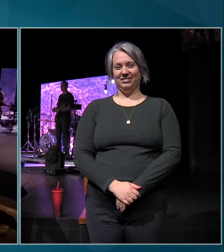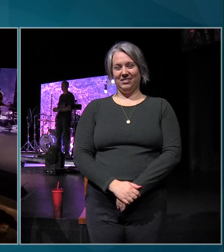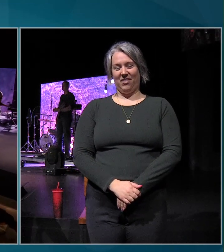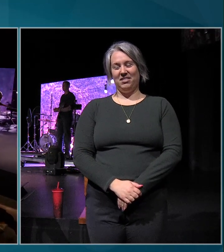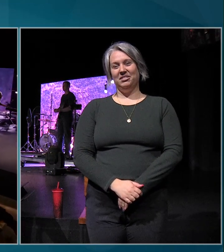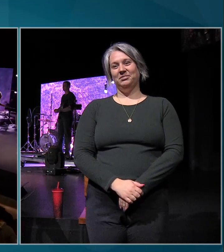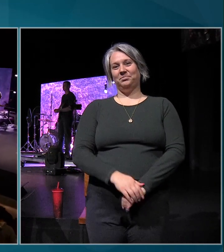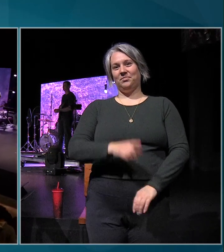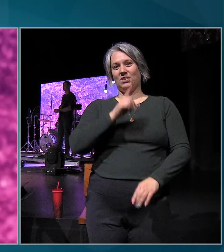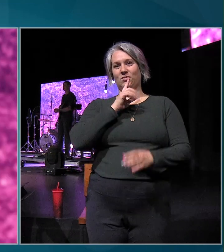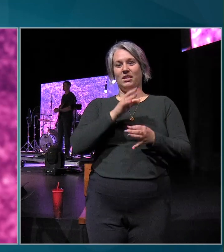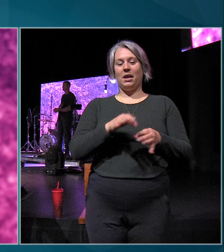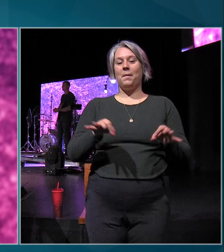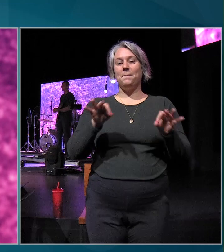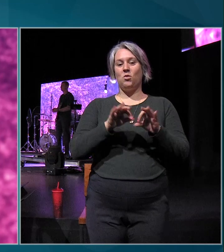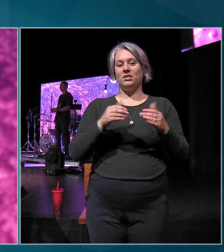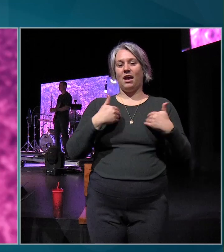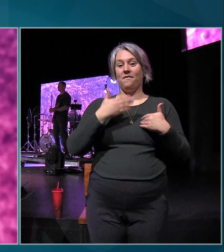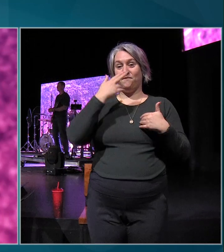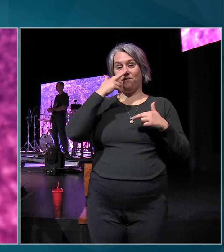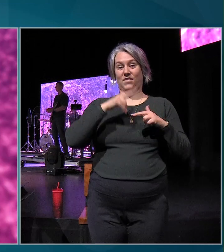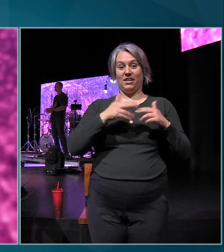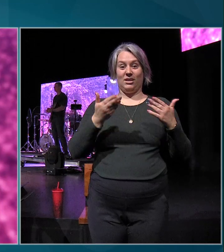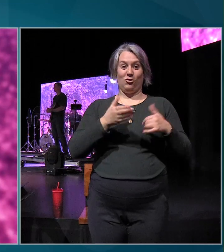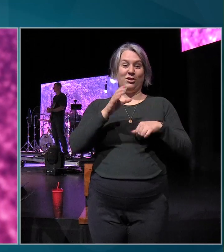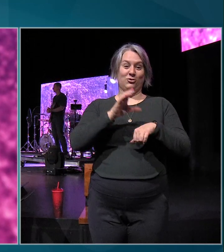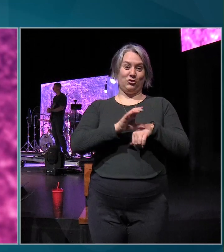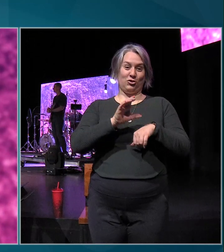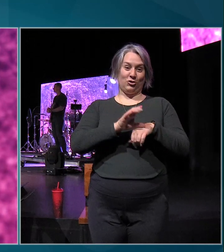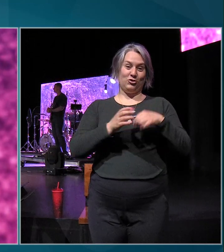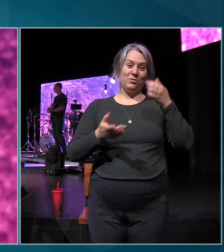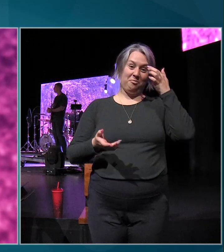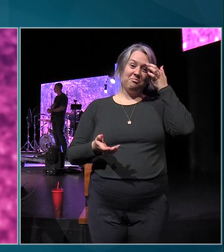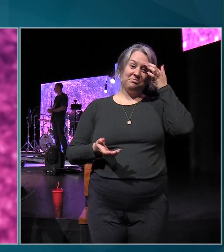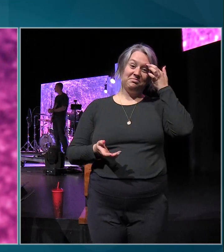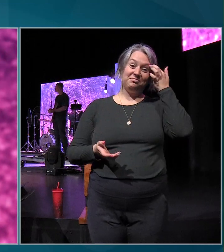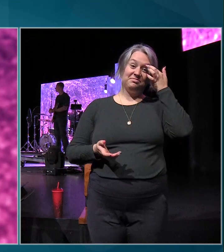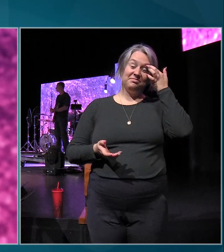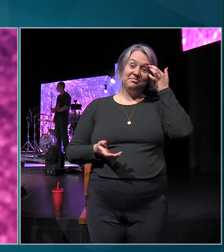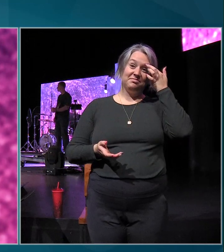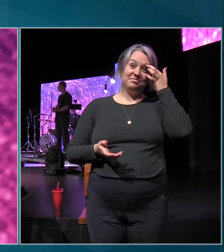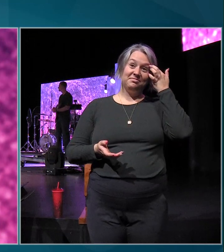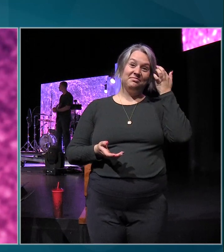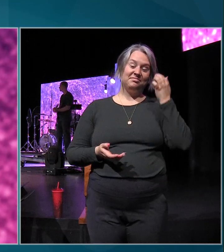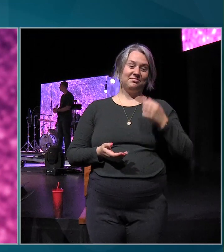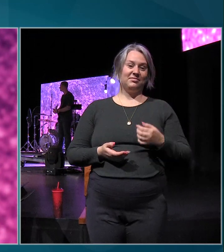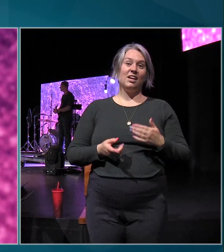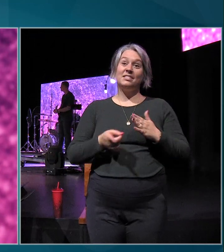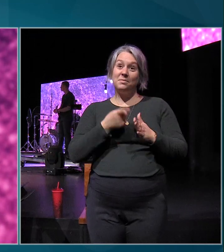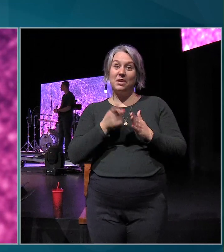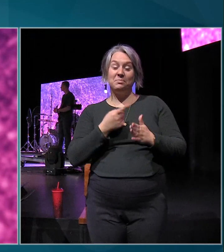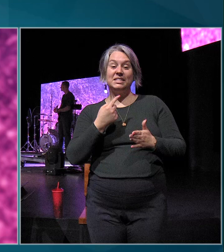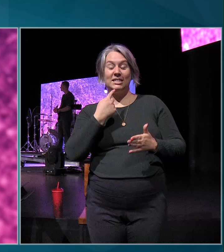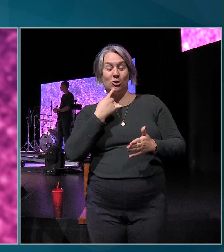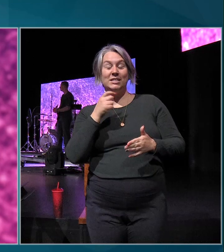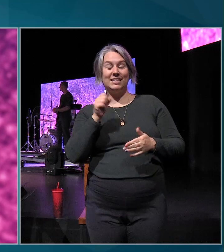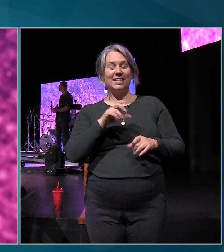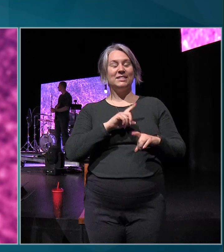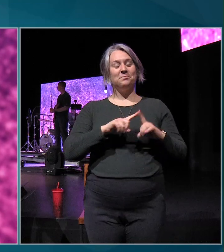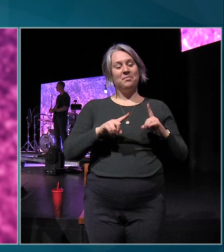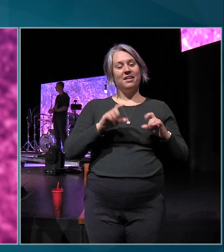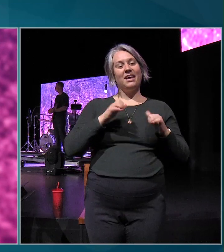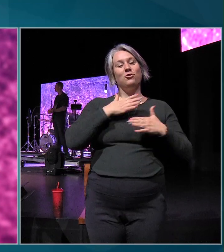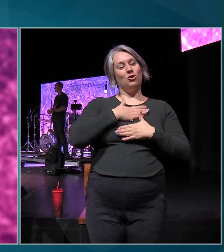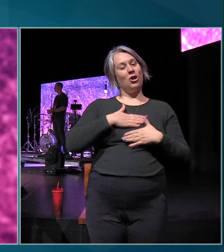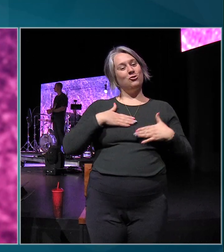know, and yet there's times when it gets very serious in church because God does business with us. And but we can enjoy our time